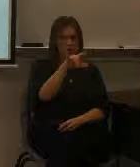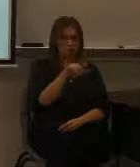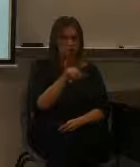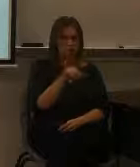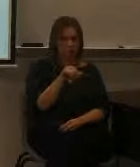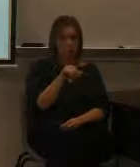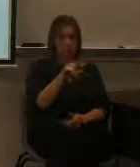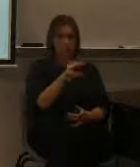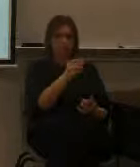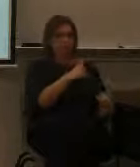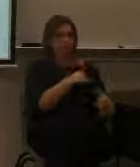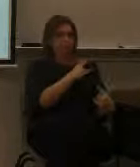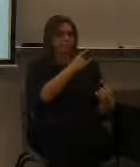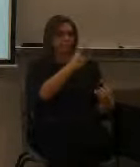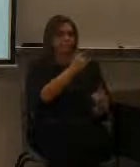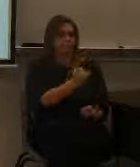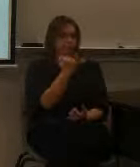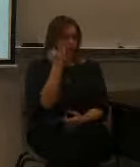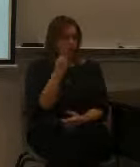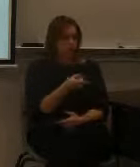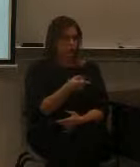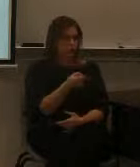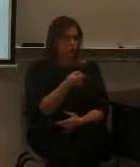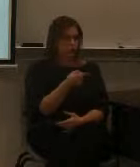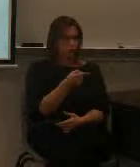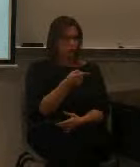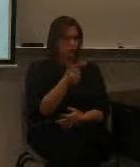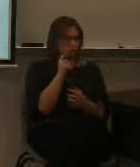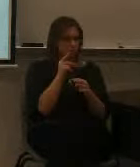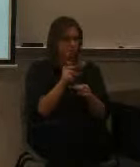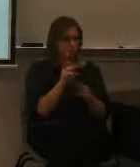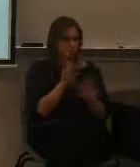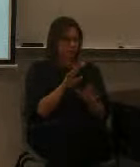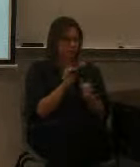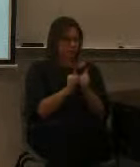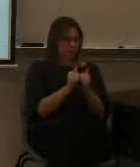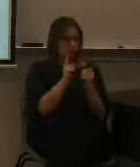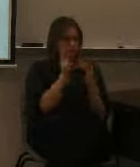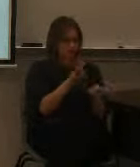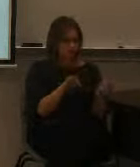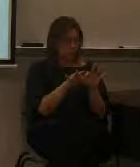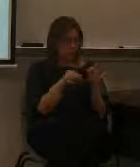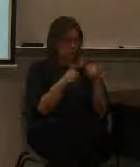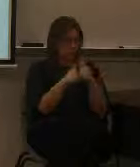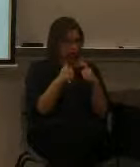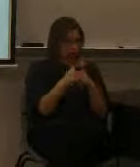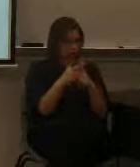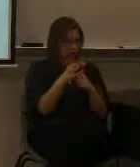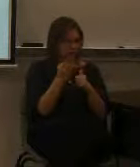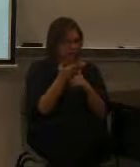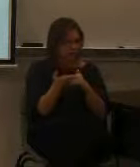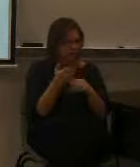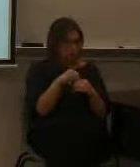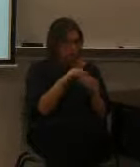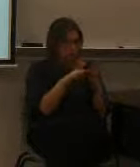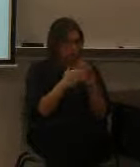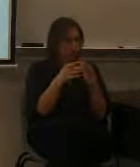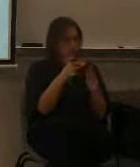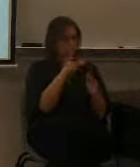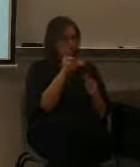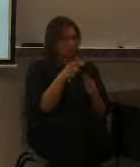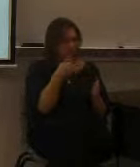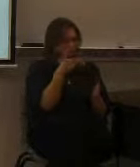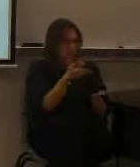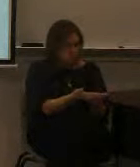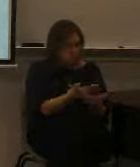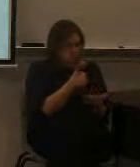and ever since then, if you posit that competition is an important structuring factor in communities, you really have to